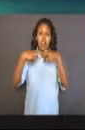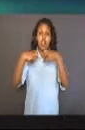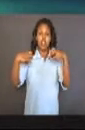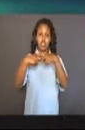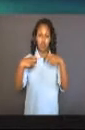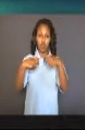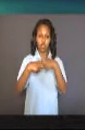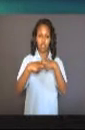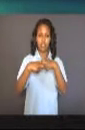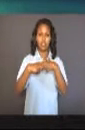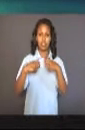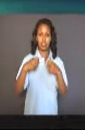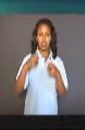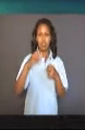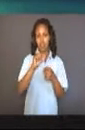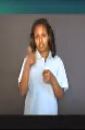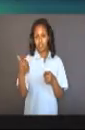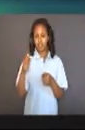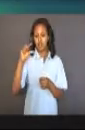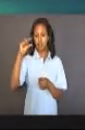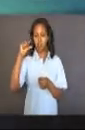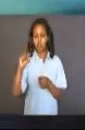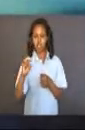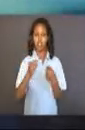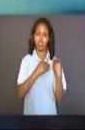electrons as their minority carriers.